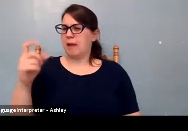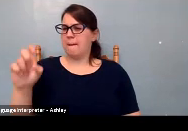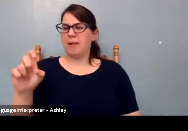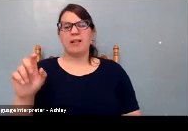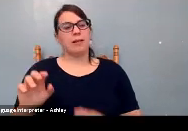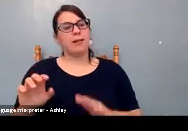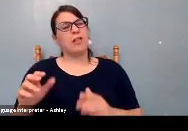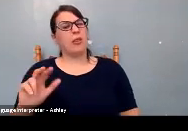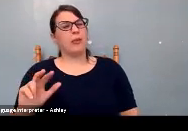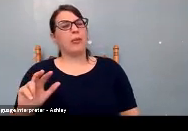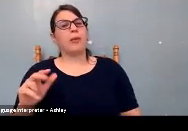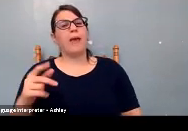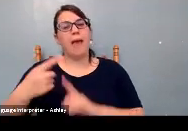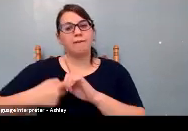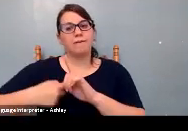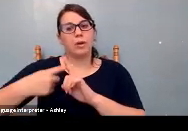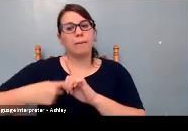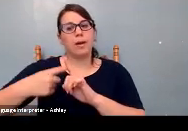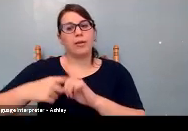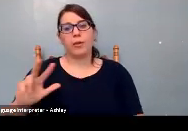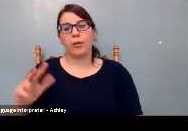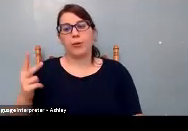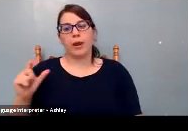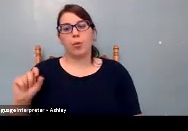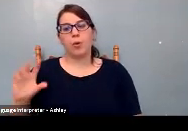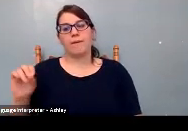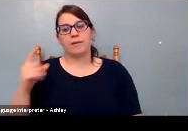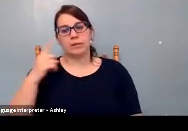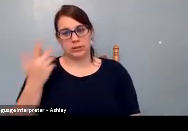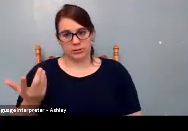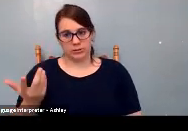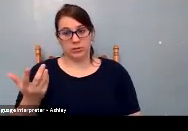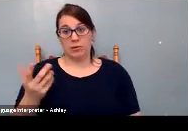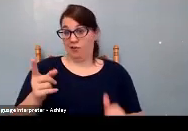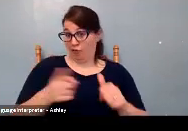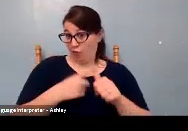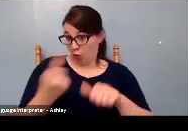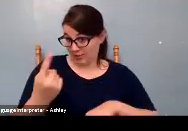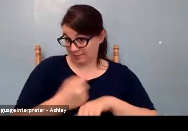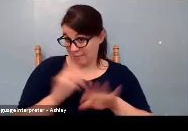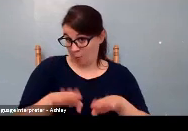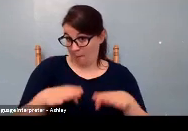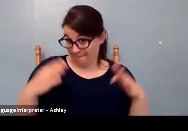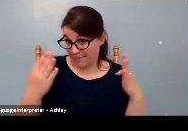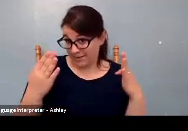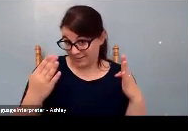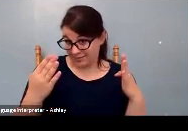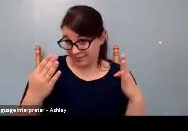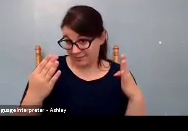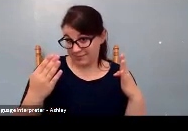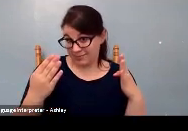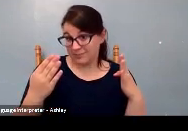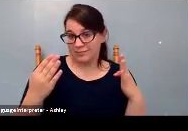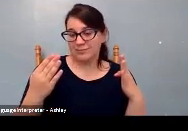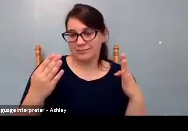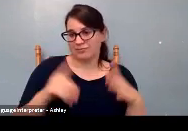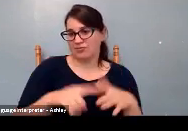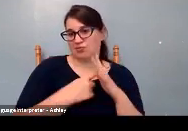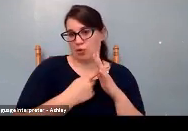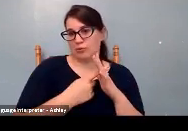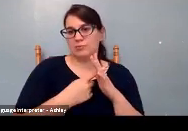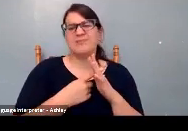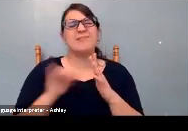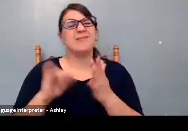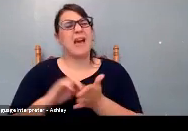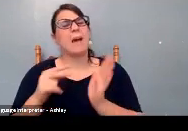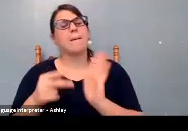of $3.50. It actually starts the day the account is open, and so that equates to $42 annually. This